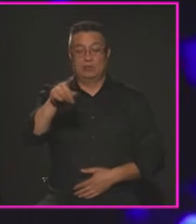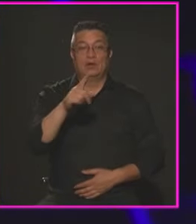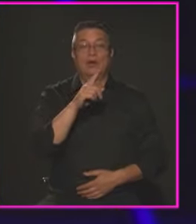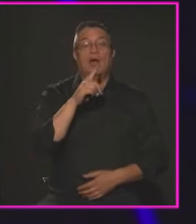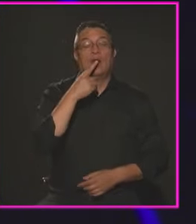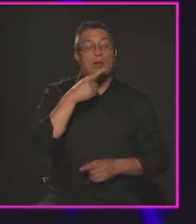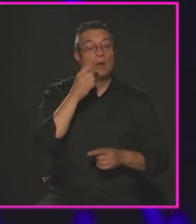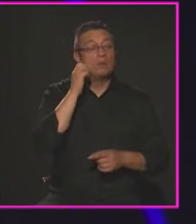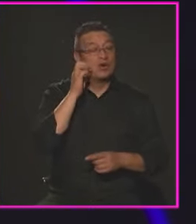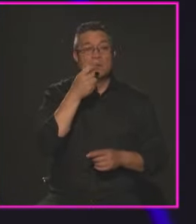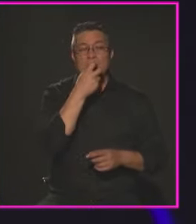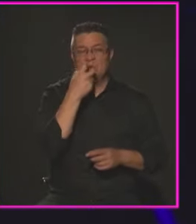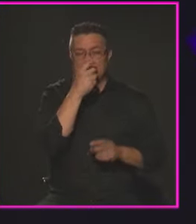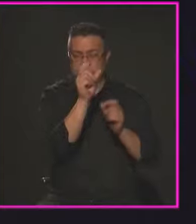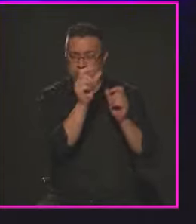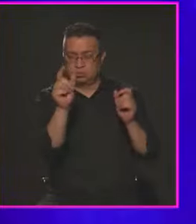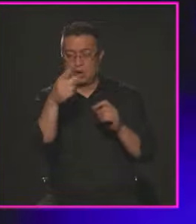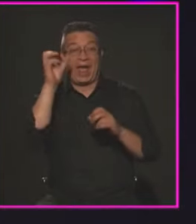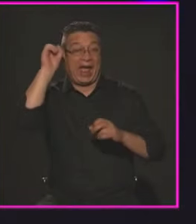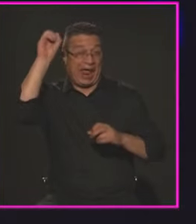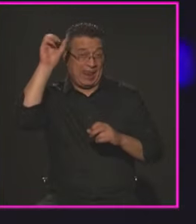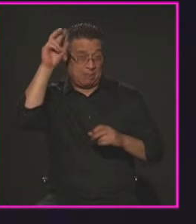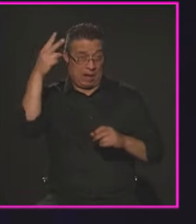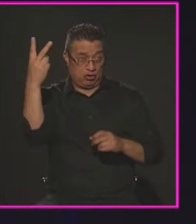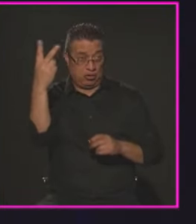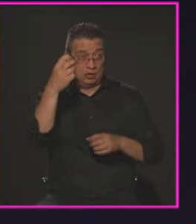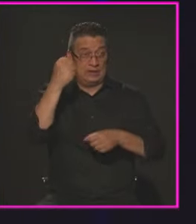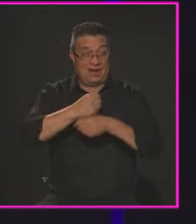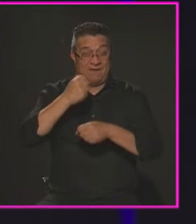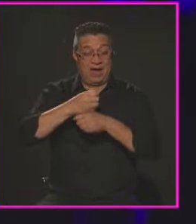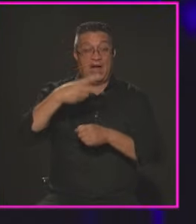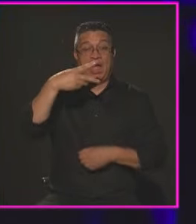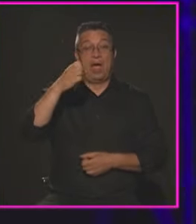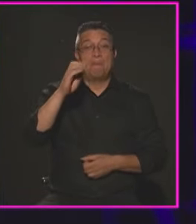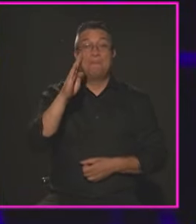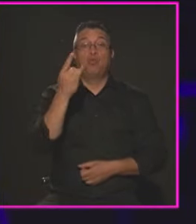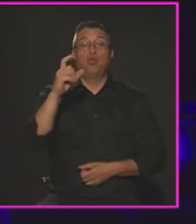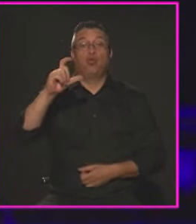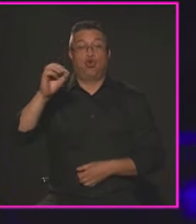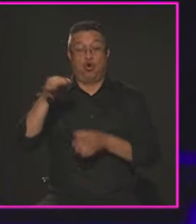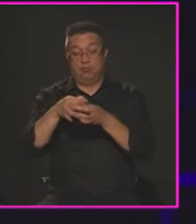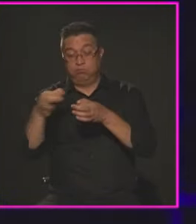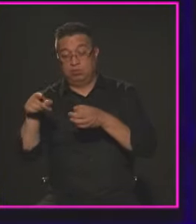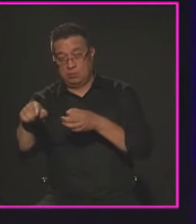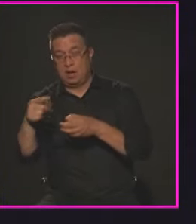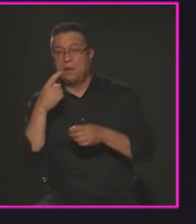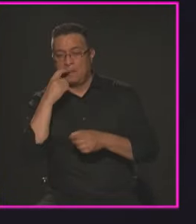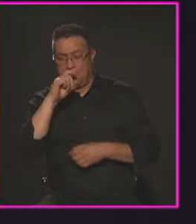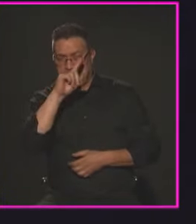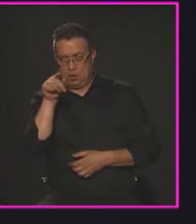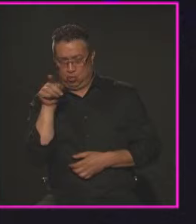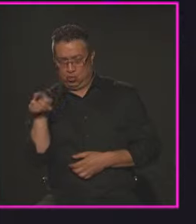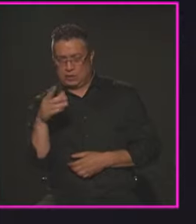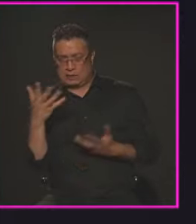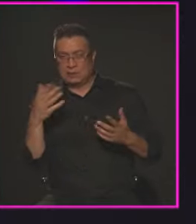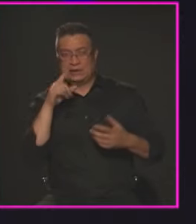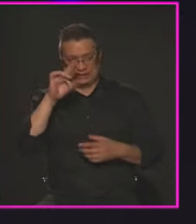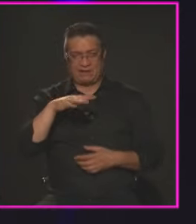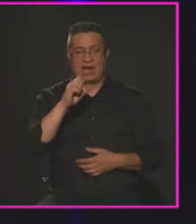German physicists working in Hamburg. They asked themselves a very simple question. We know that atoms carry small magnets. This explains